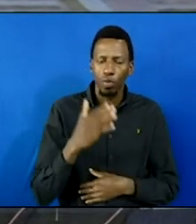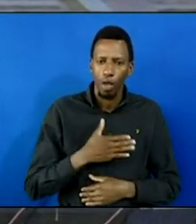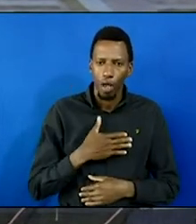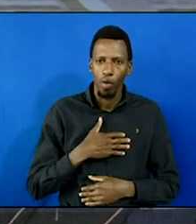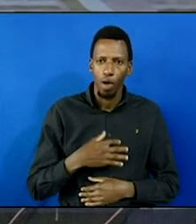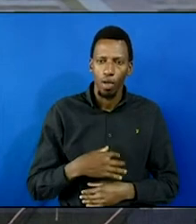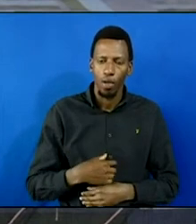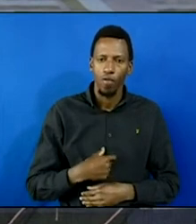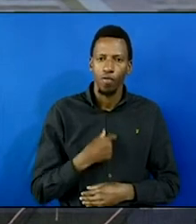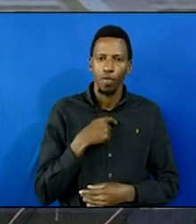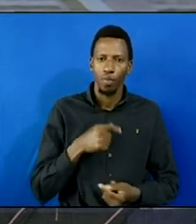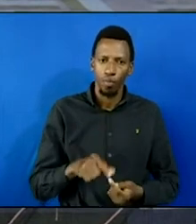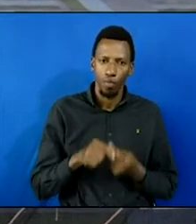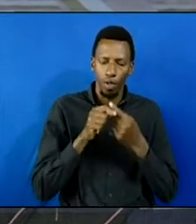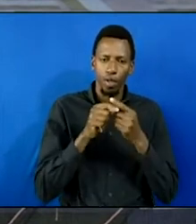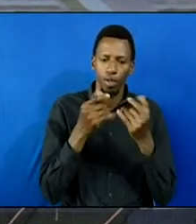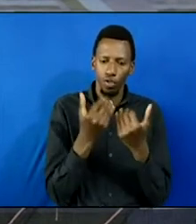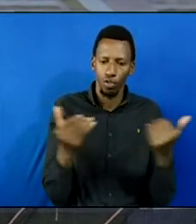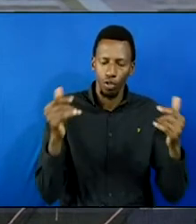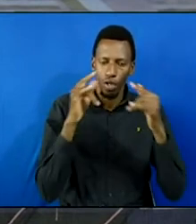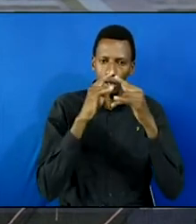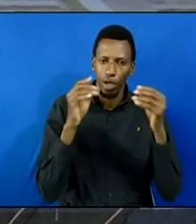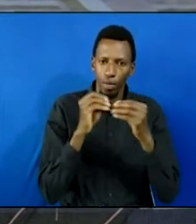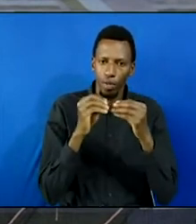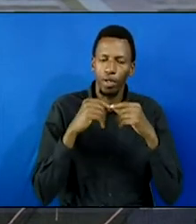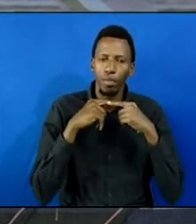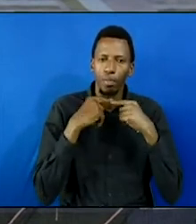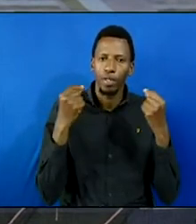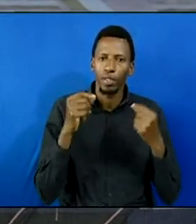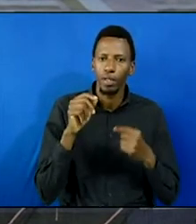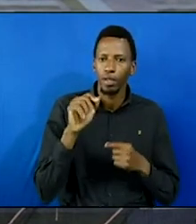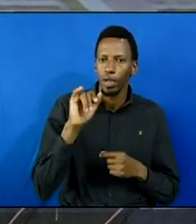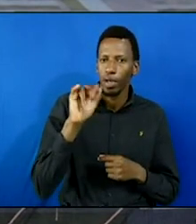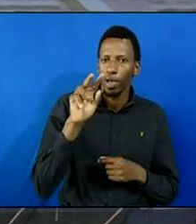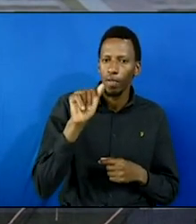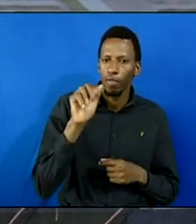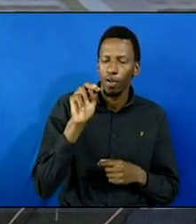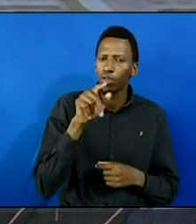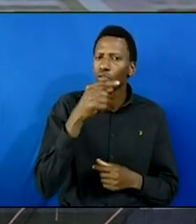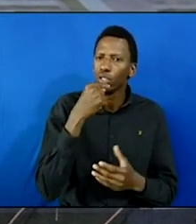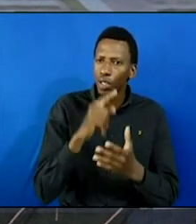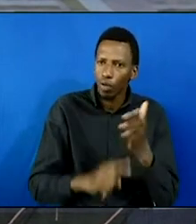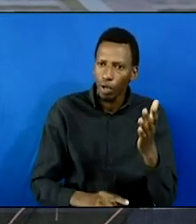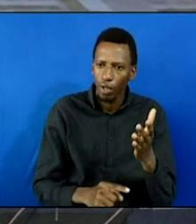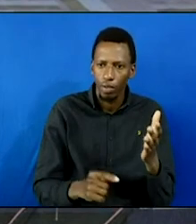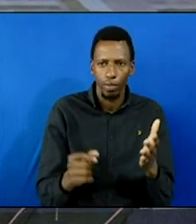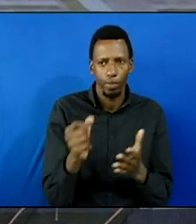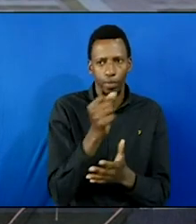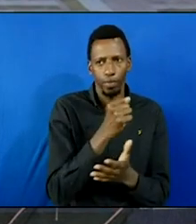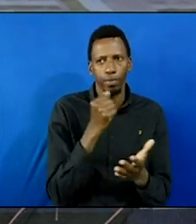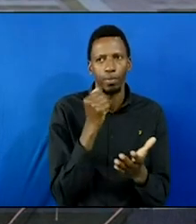our guest speaker for children come meeting, Pastor Ivan? What do you say?